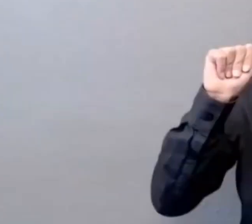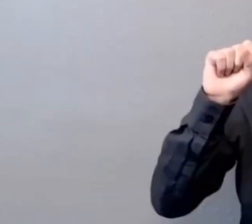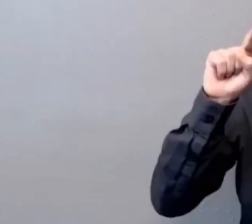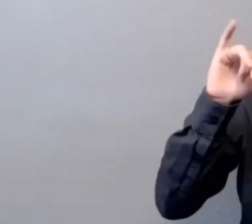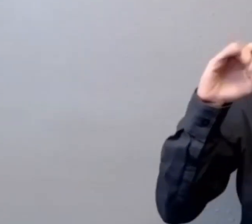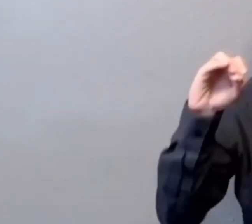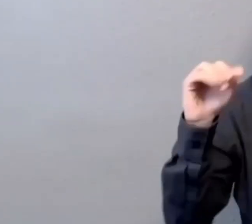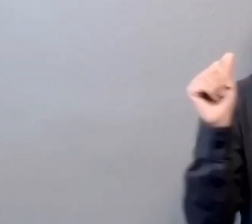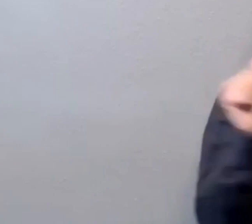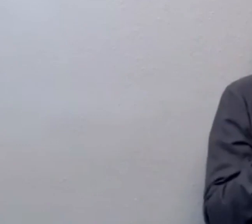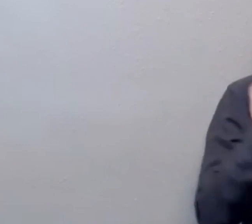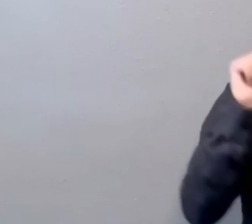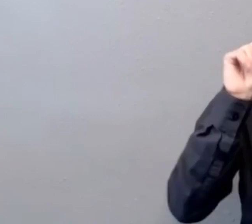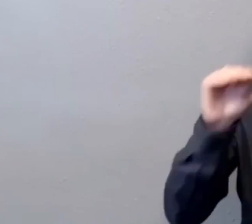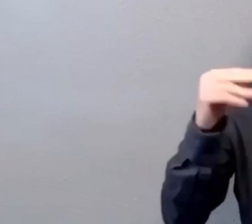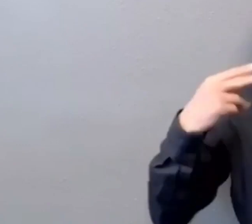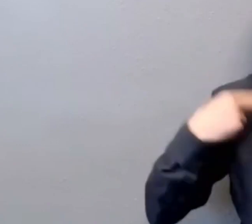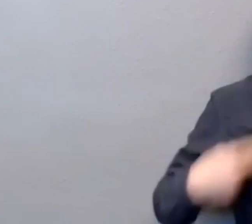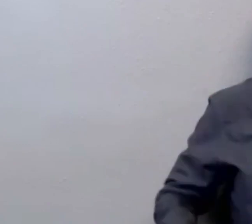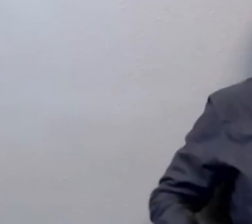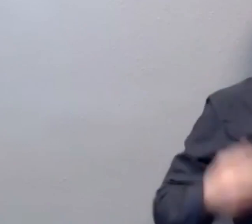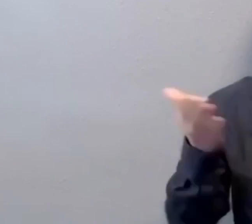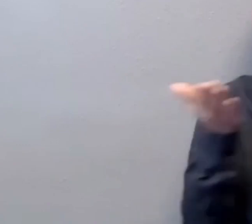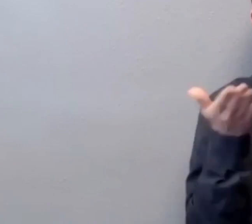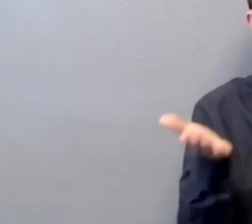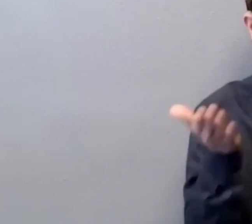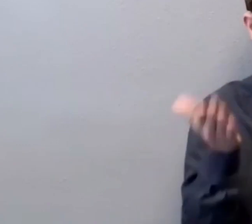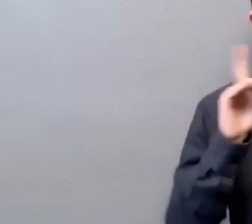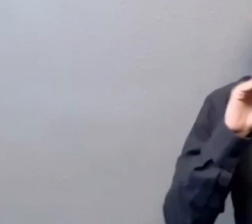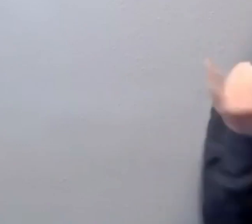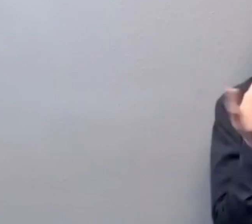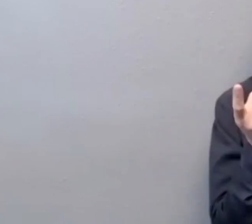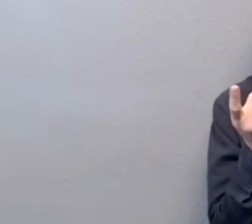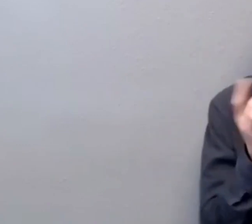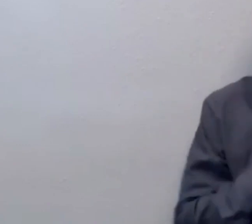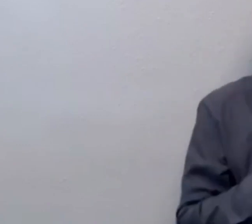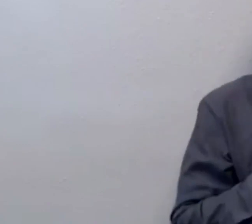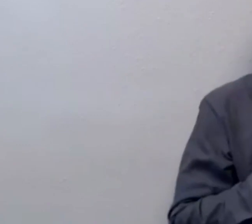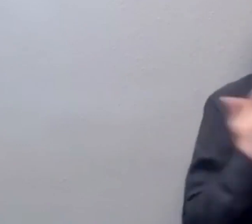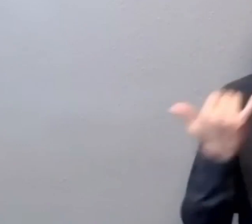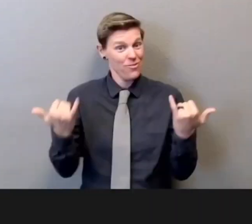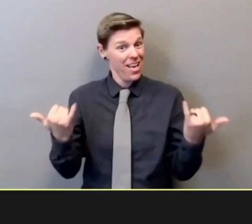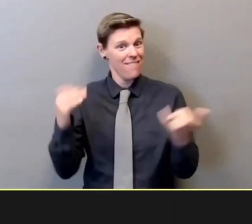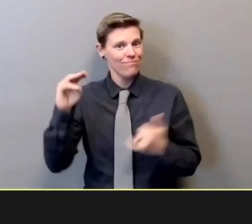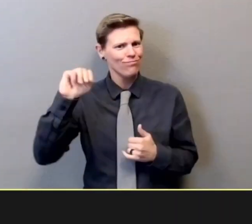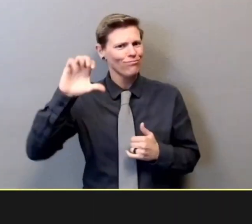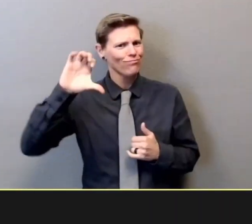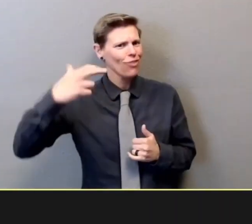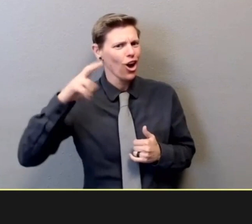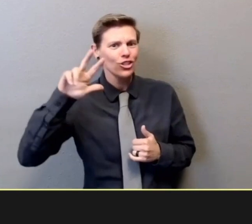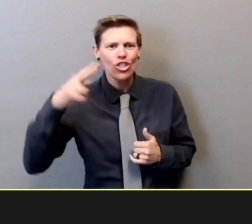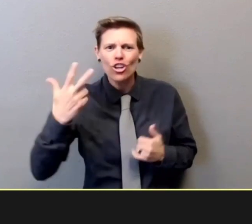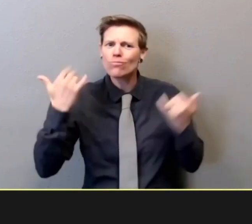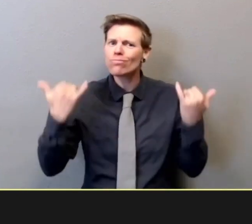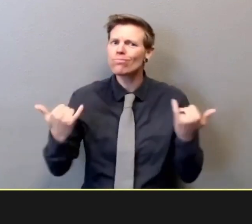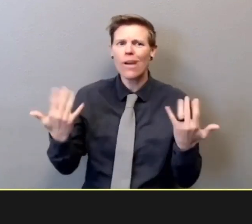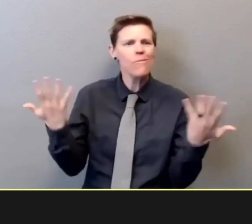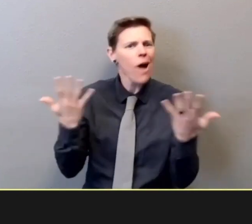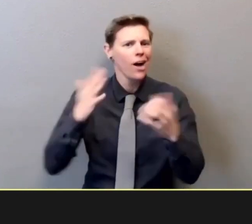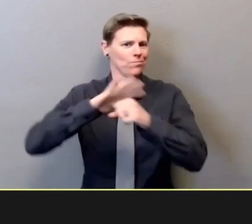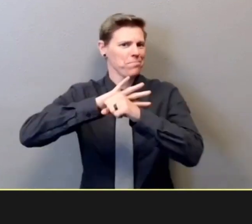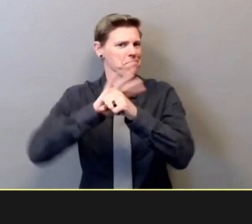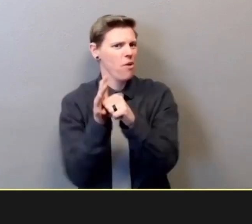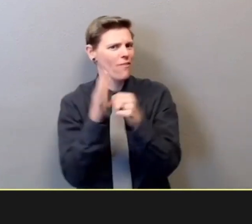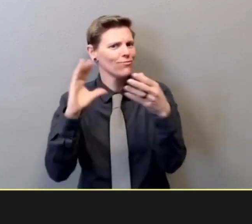Thank you for joining us for this March 3rd COVID-19 update. We are joined by the secretaries